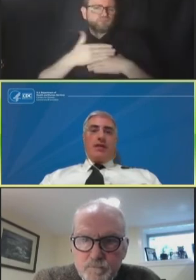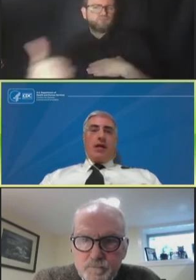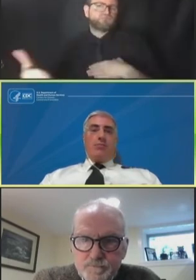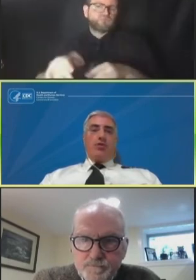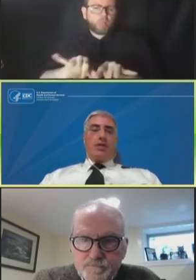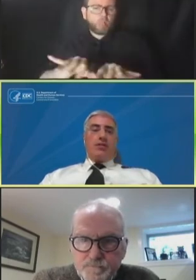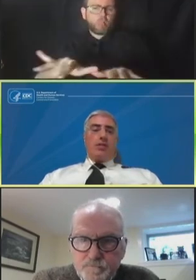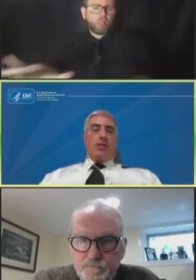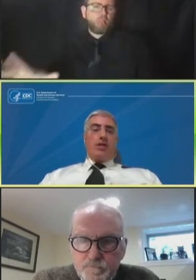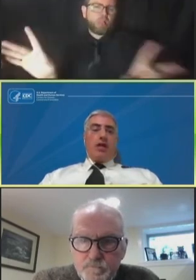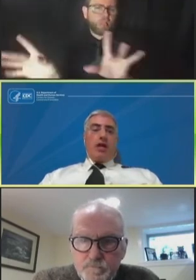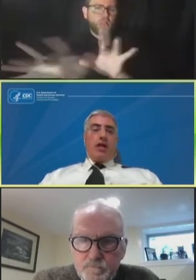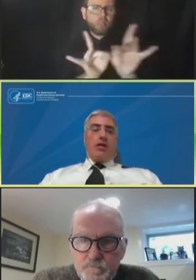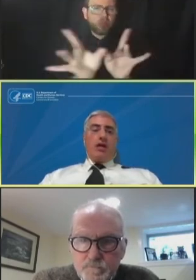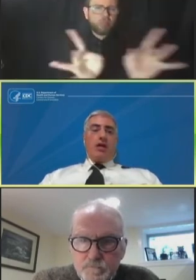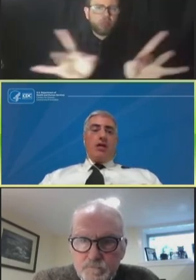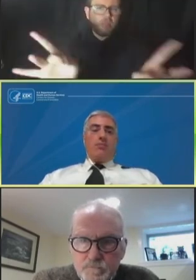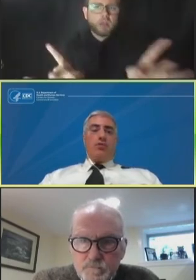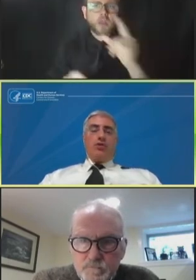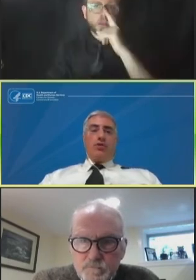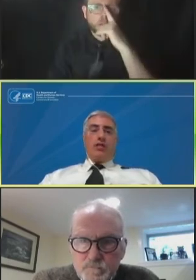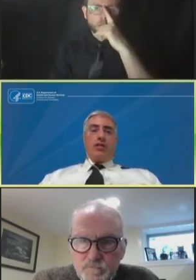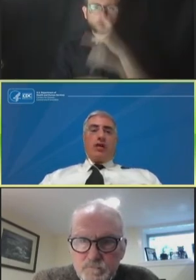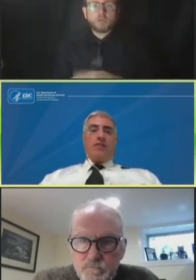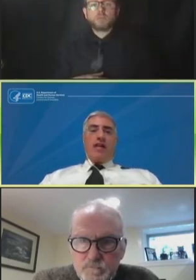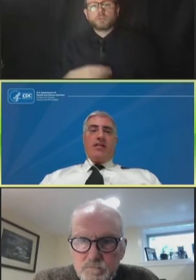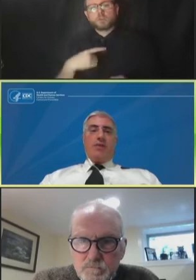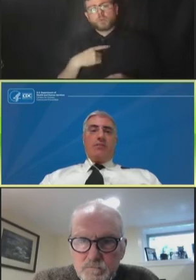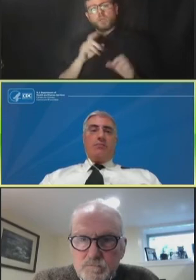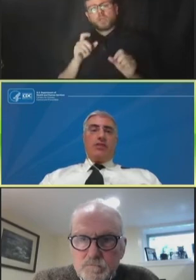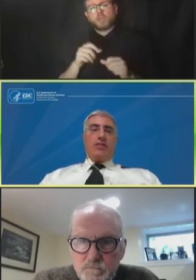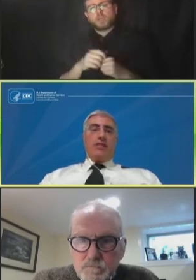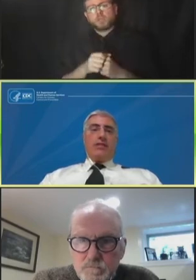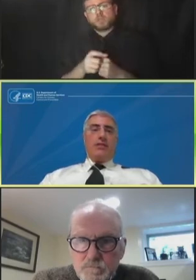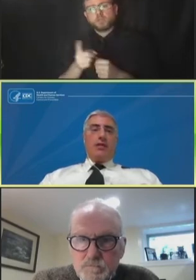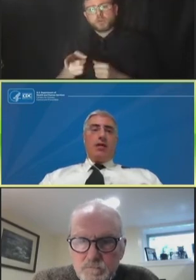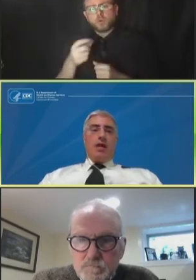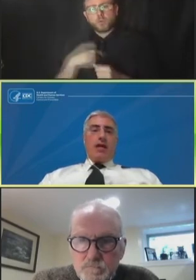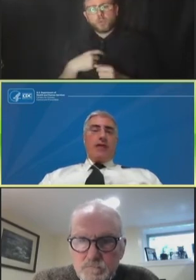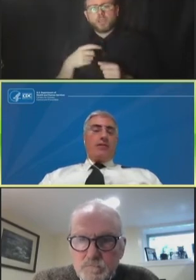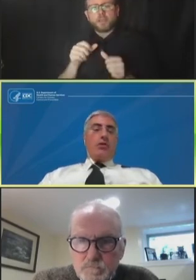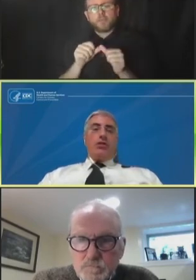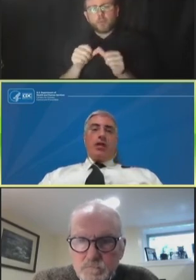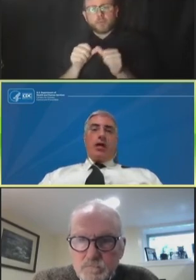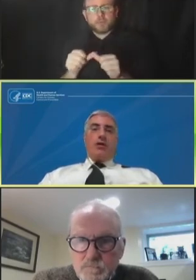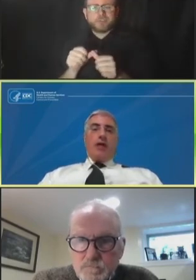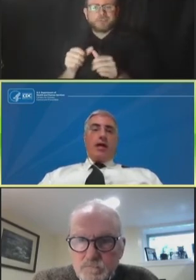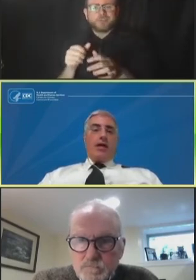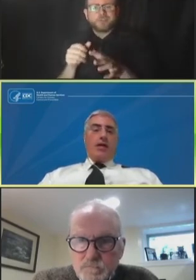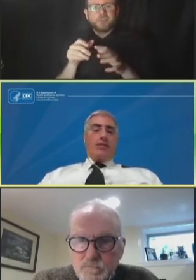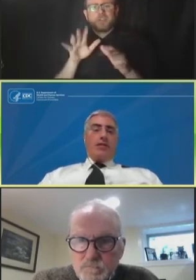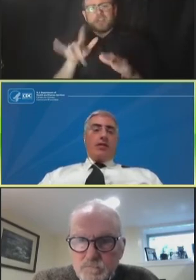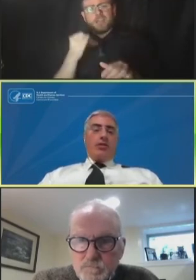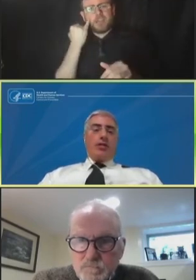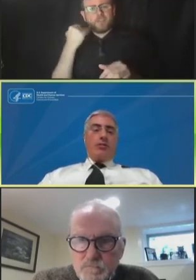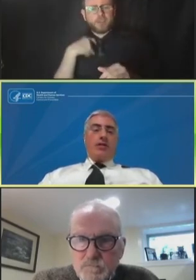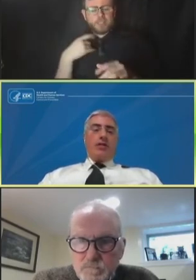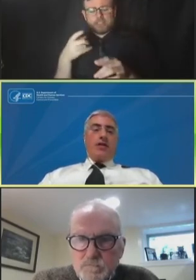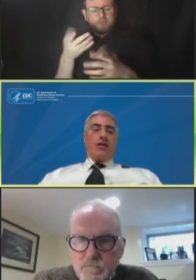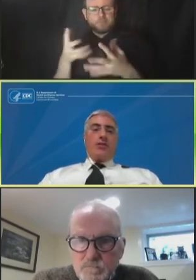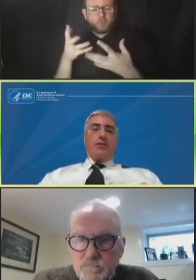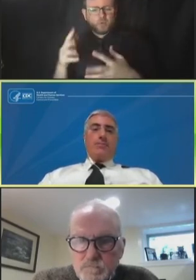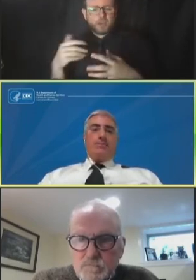persistent transmission and resulting kind of endemic disease similar to other sexually